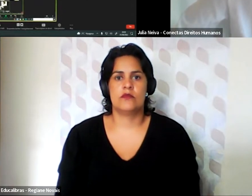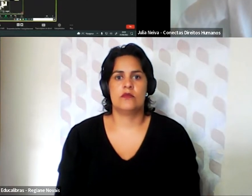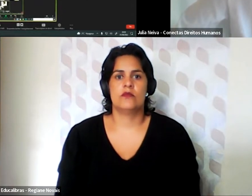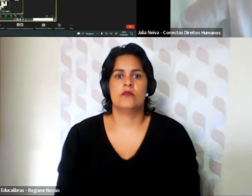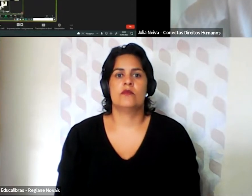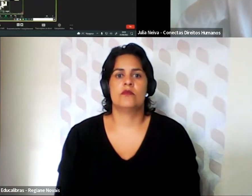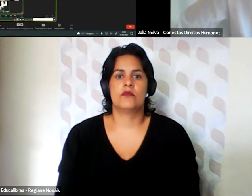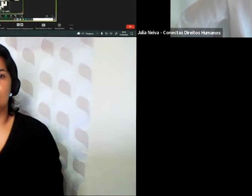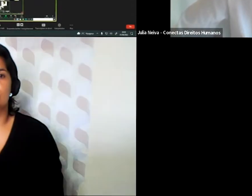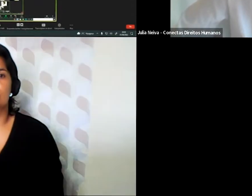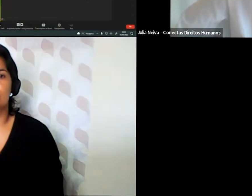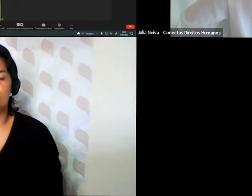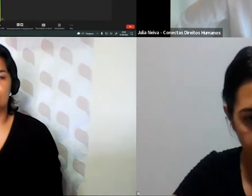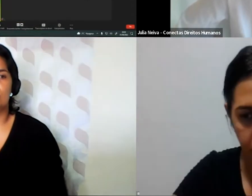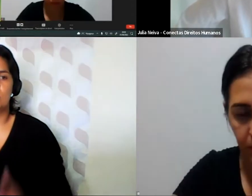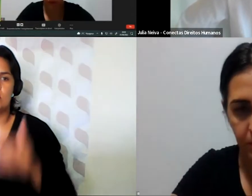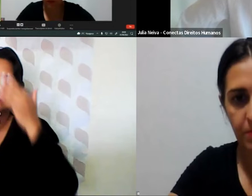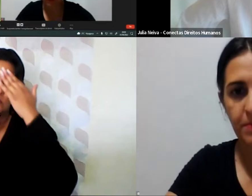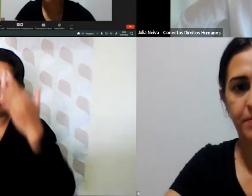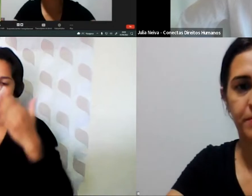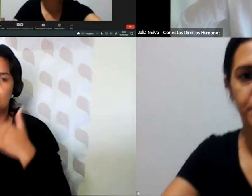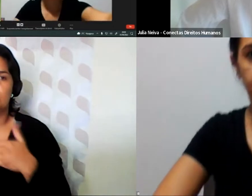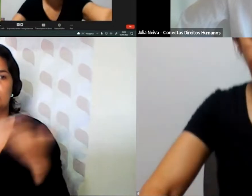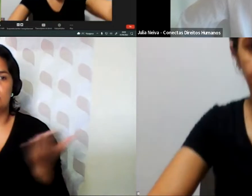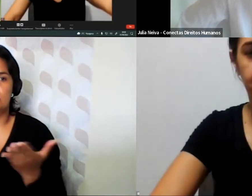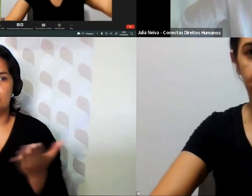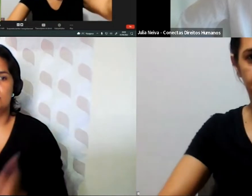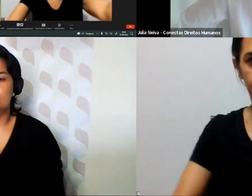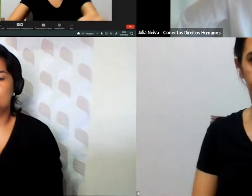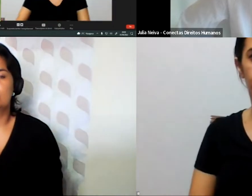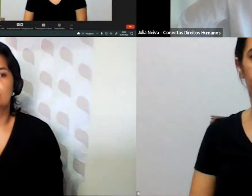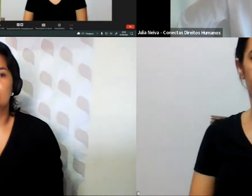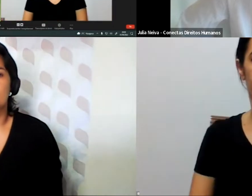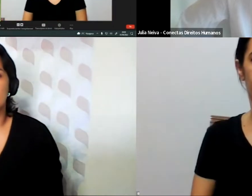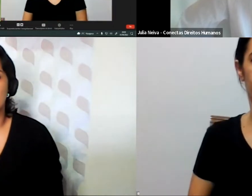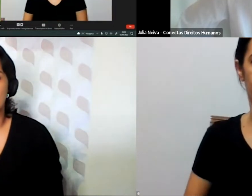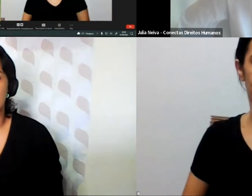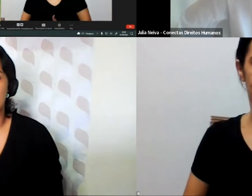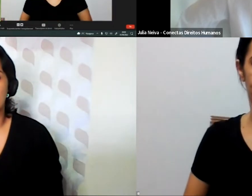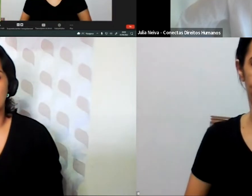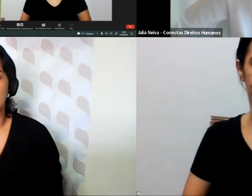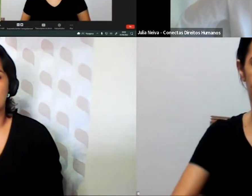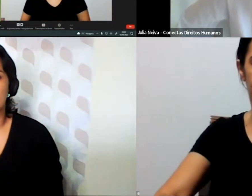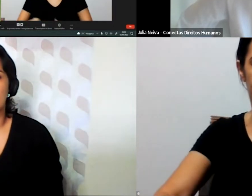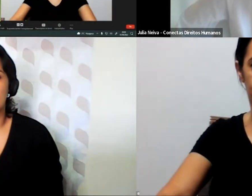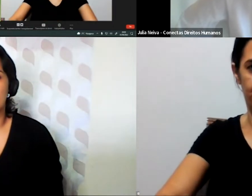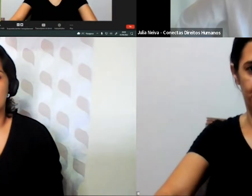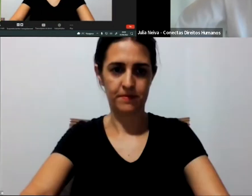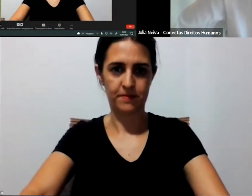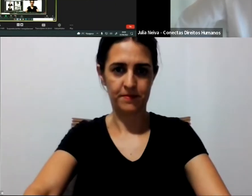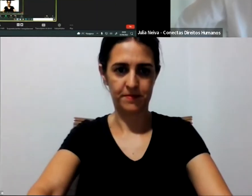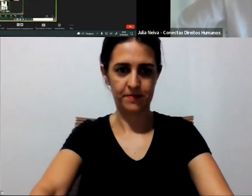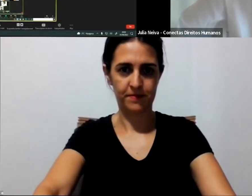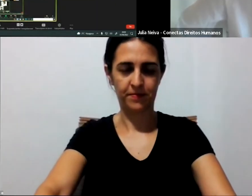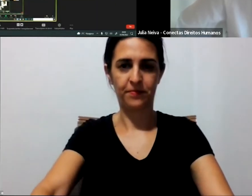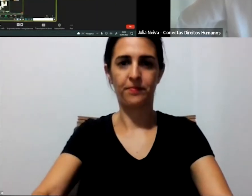Thank you very much, Julia, for this perspective. I guess, well, with these first introductions, we can probably open